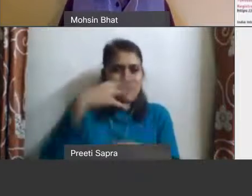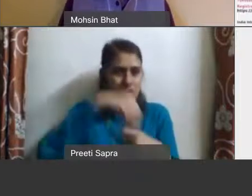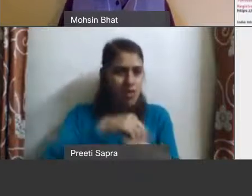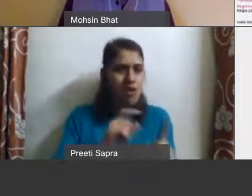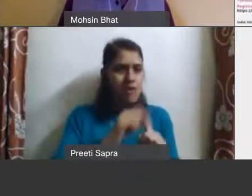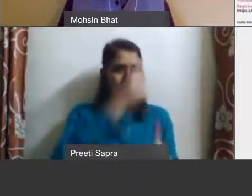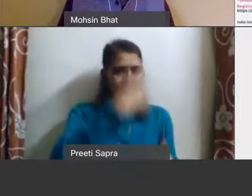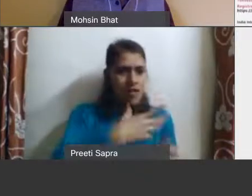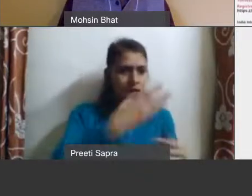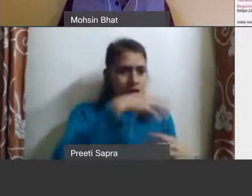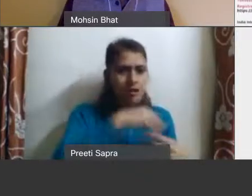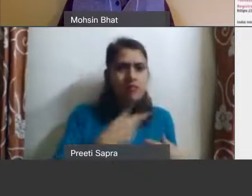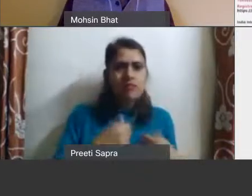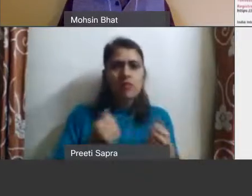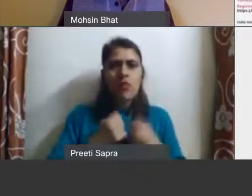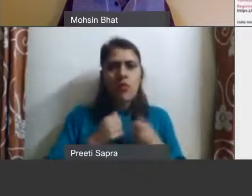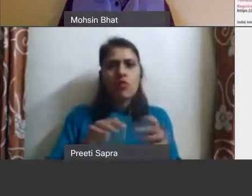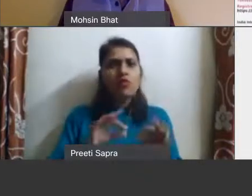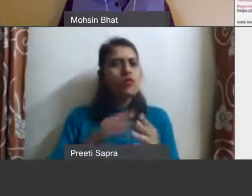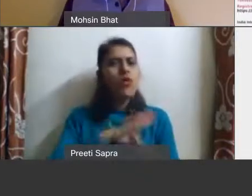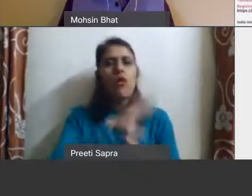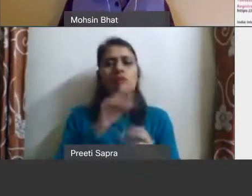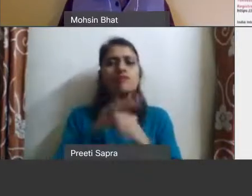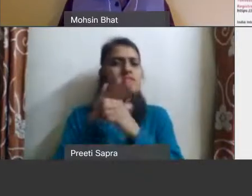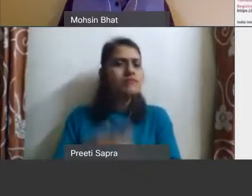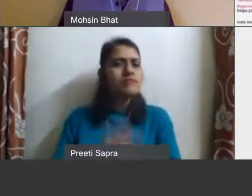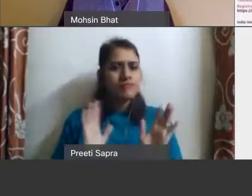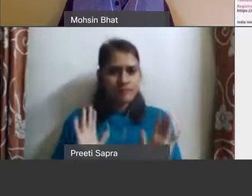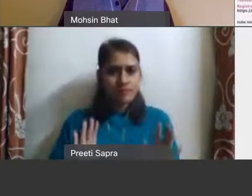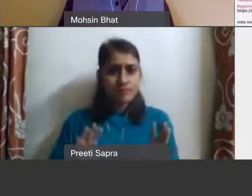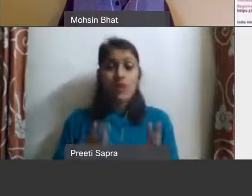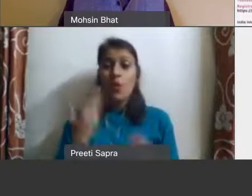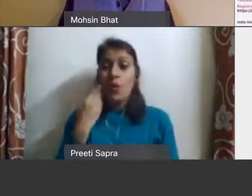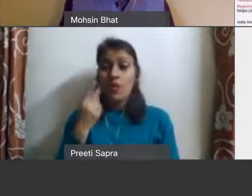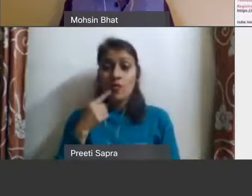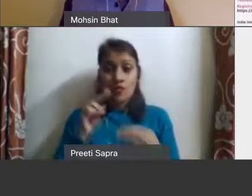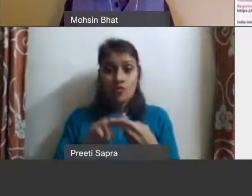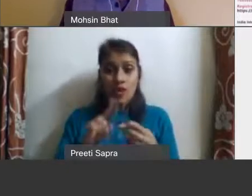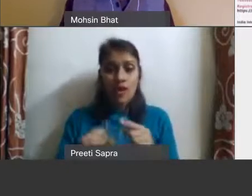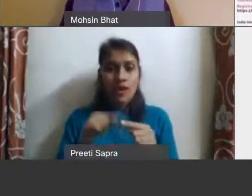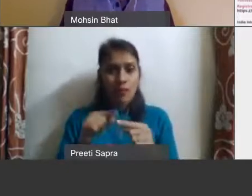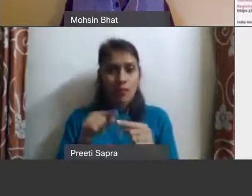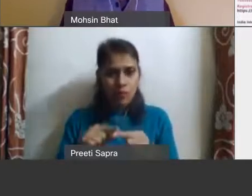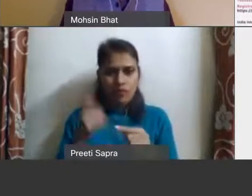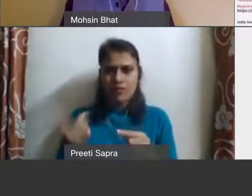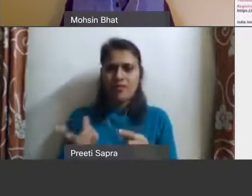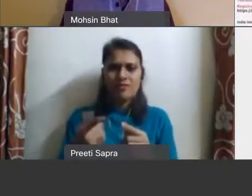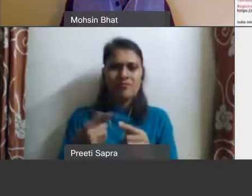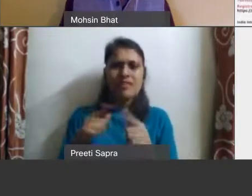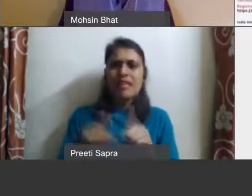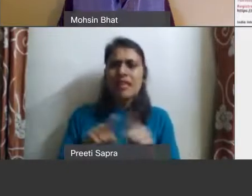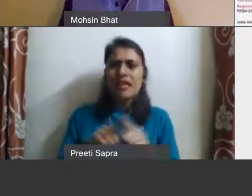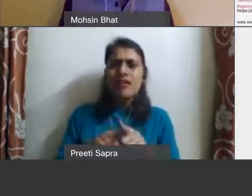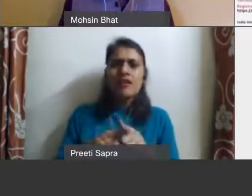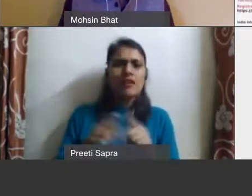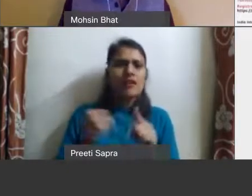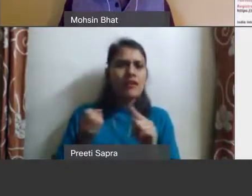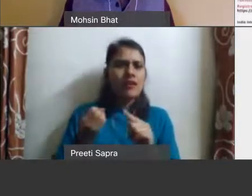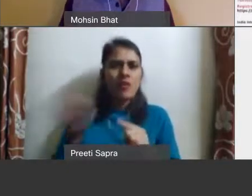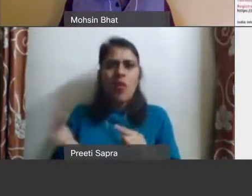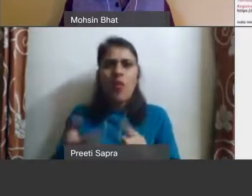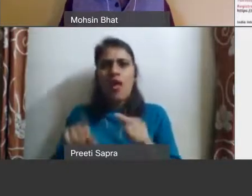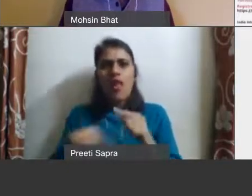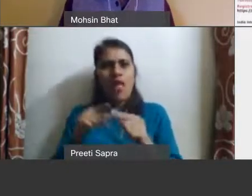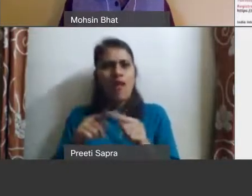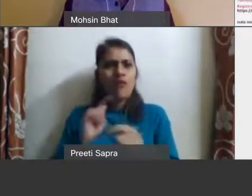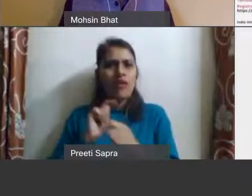answer to it. But I suppose the sooner we start talking about it, the better it is. And it has obvious implications for discrimination, because perhaps we are moving